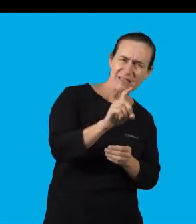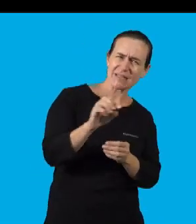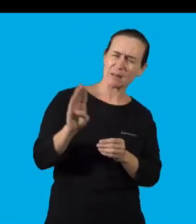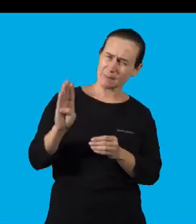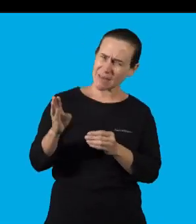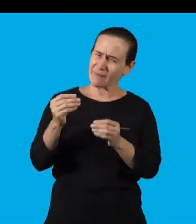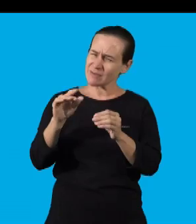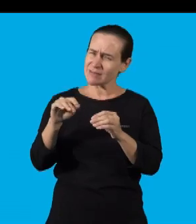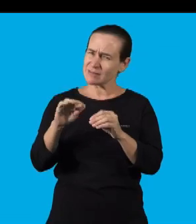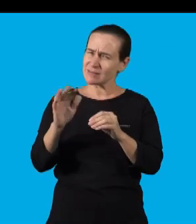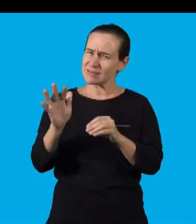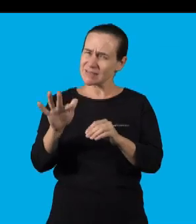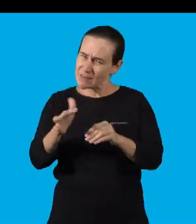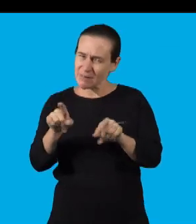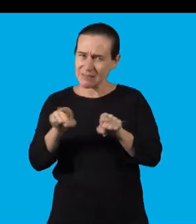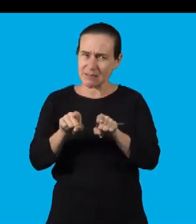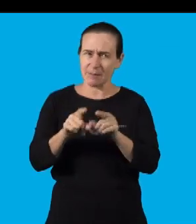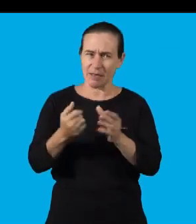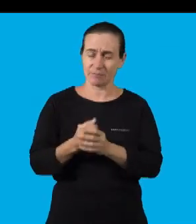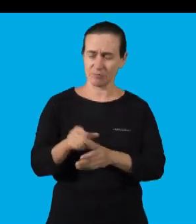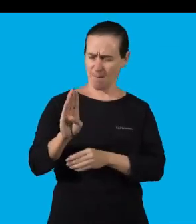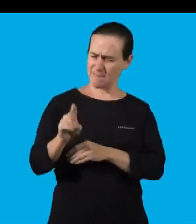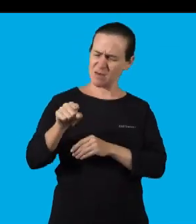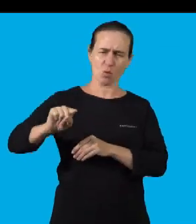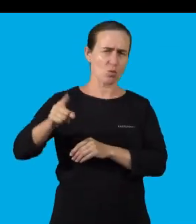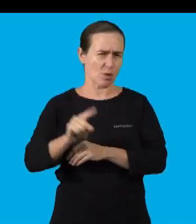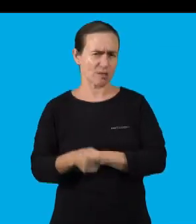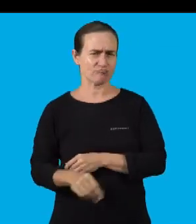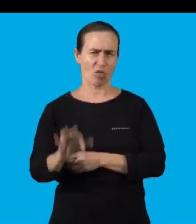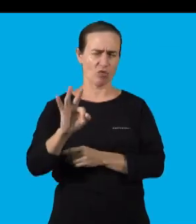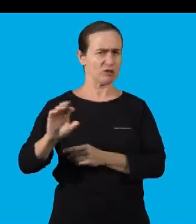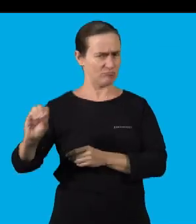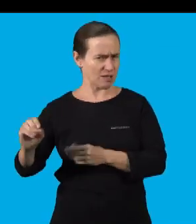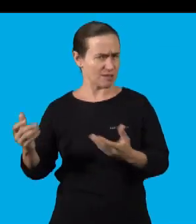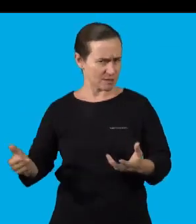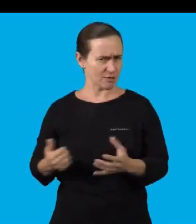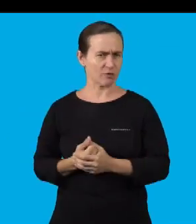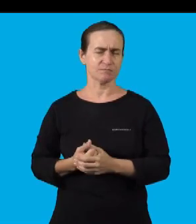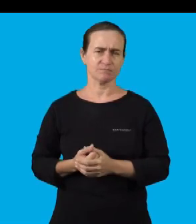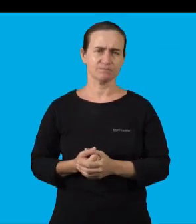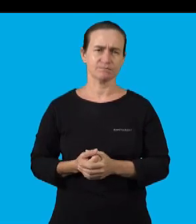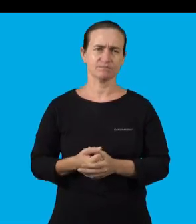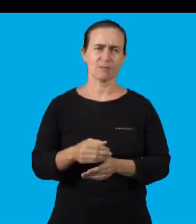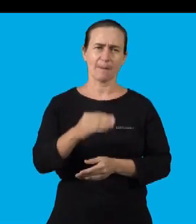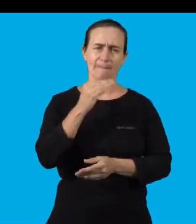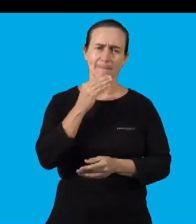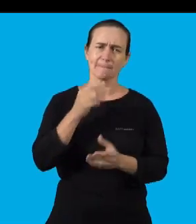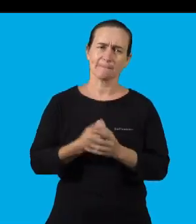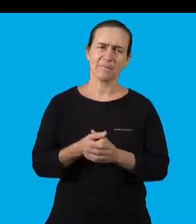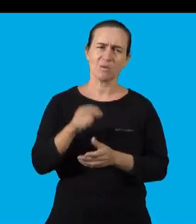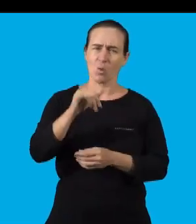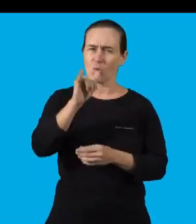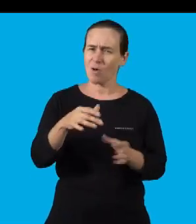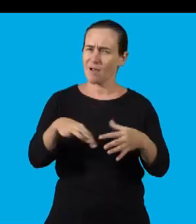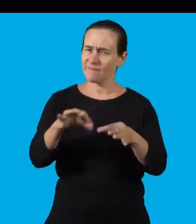B. Now looking at B, B has the coordinates of 3 and 0. So 3 and 0, that we know that the x